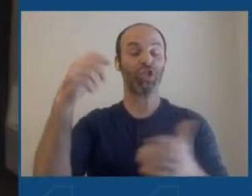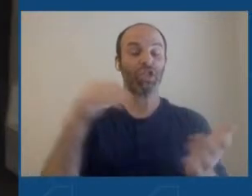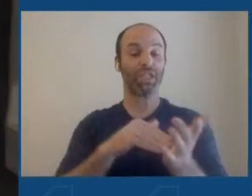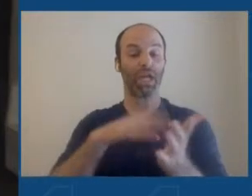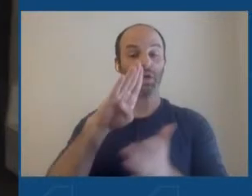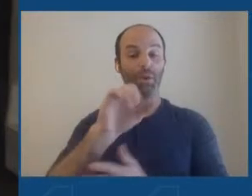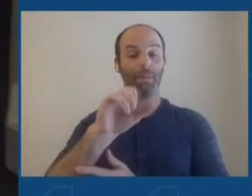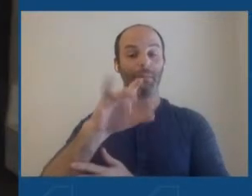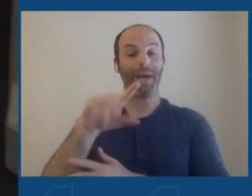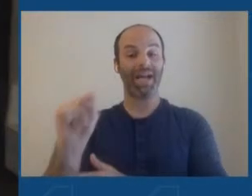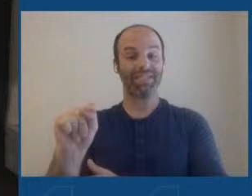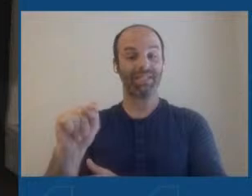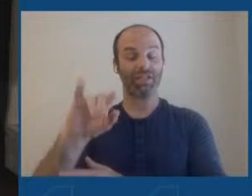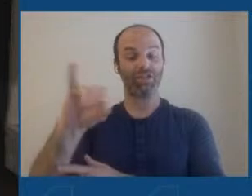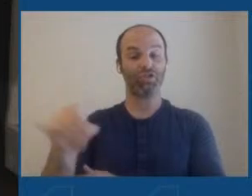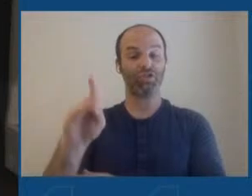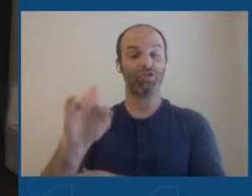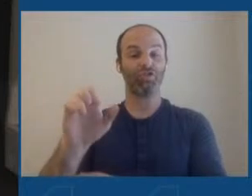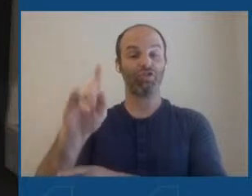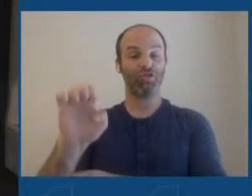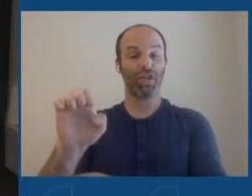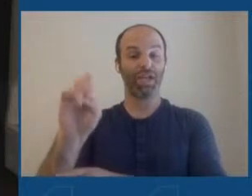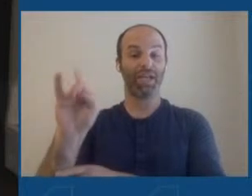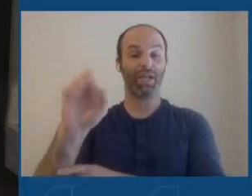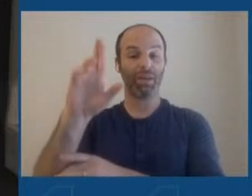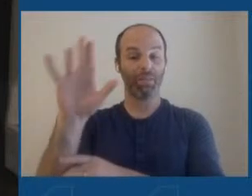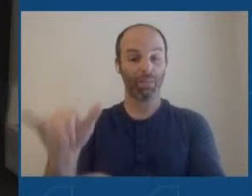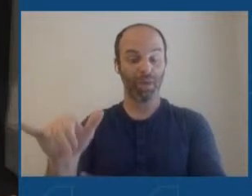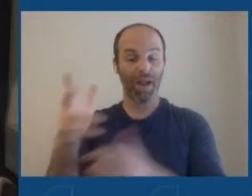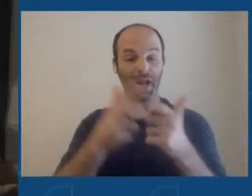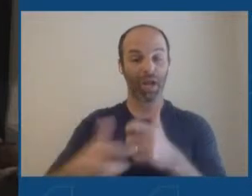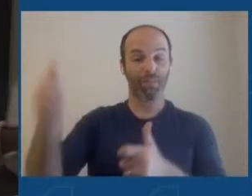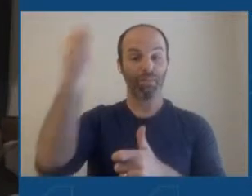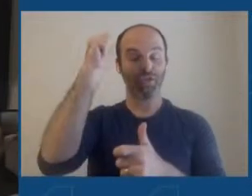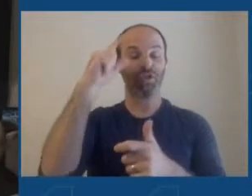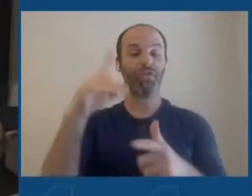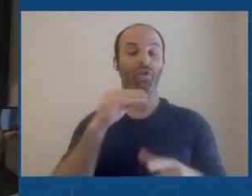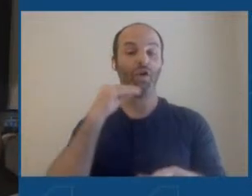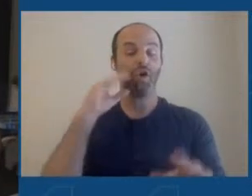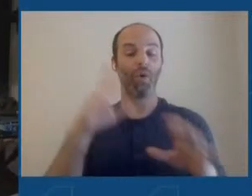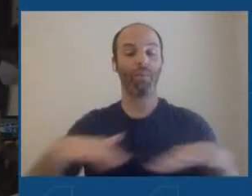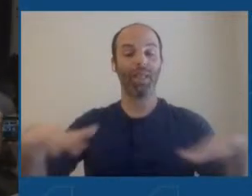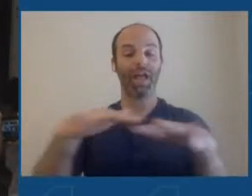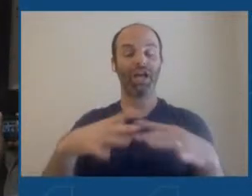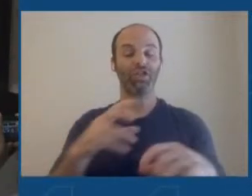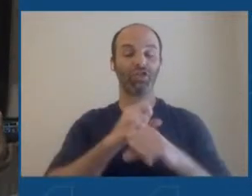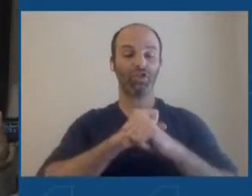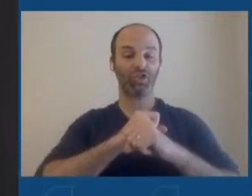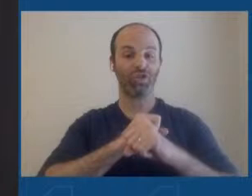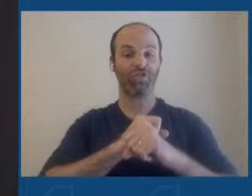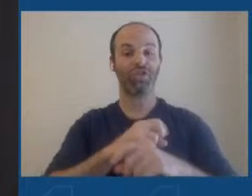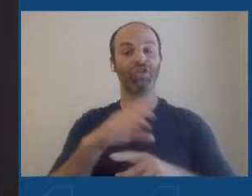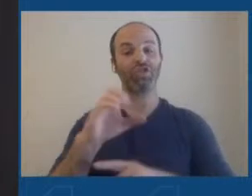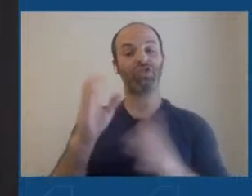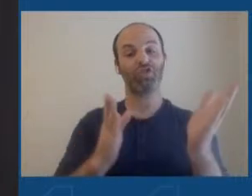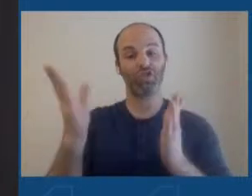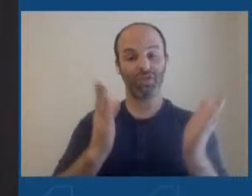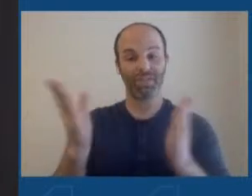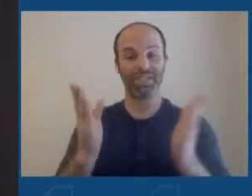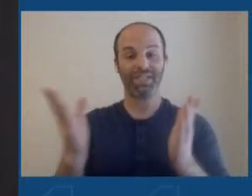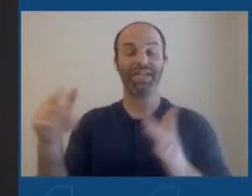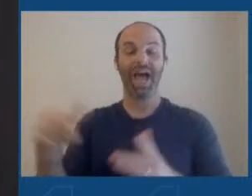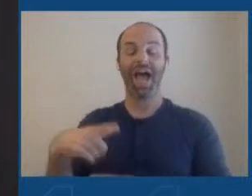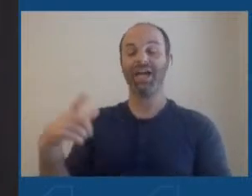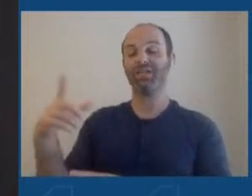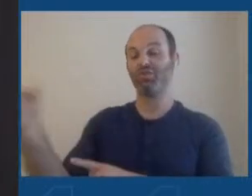our Commissioner, Division of Homeland Security and Emergency Services, and Catherine Garcia, our Director of State Operations. And I'm